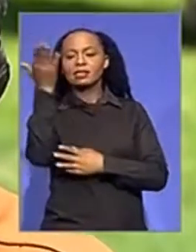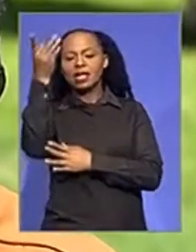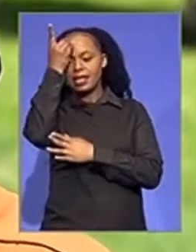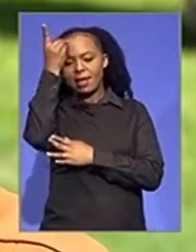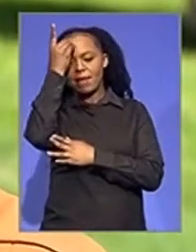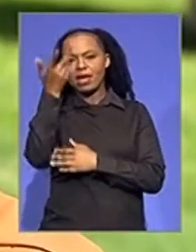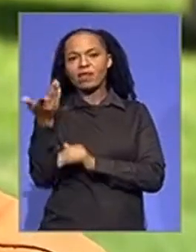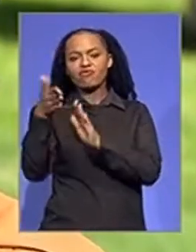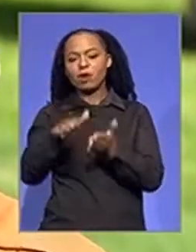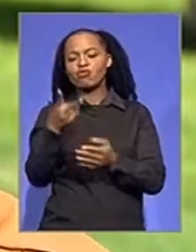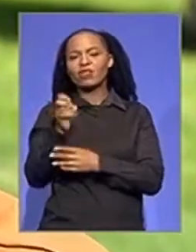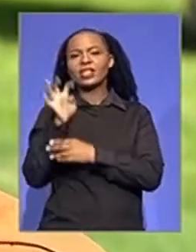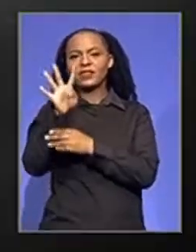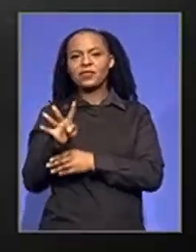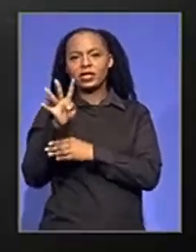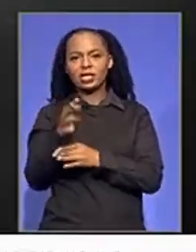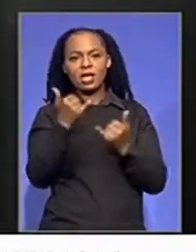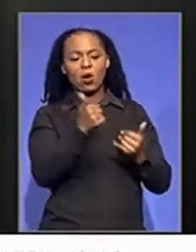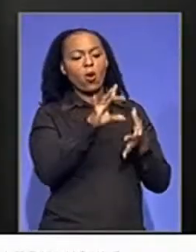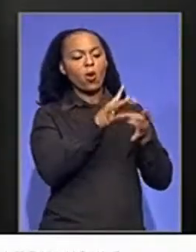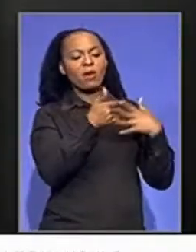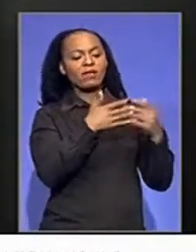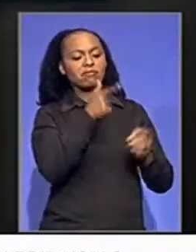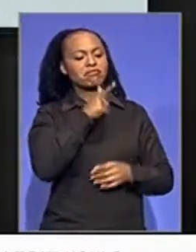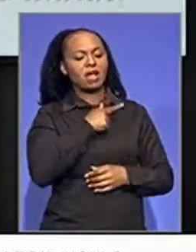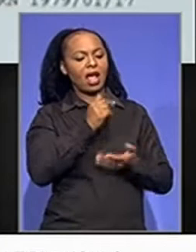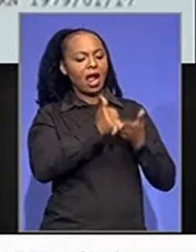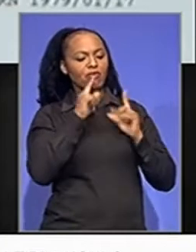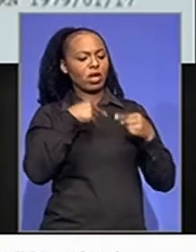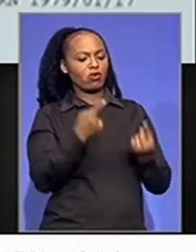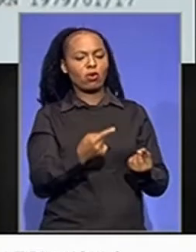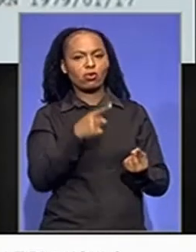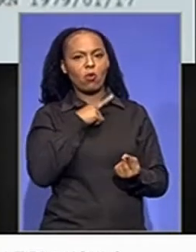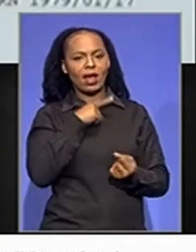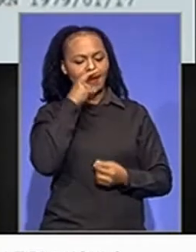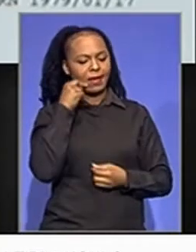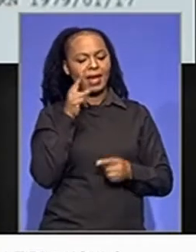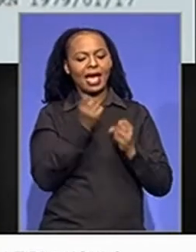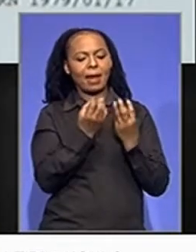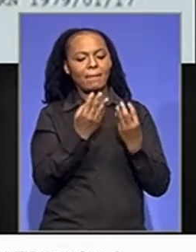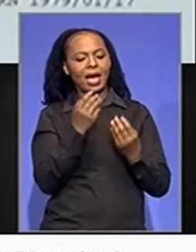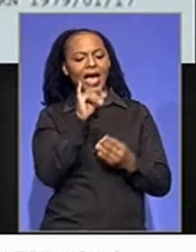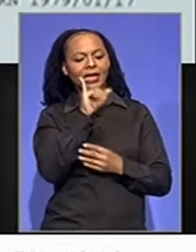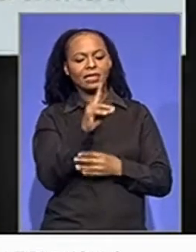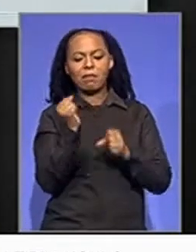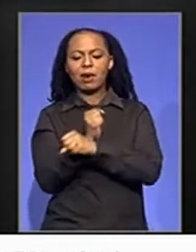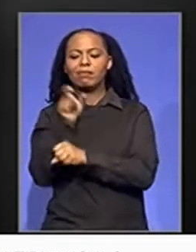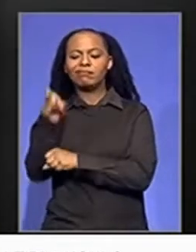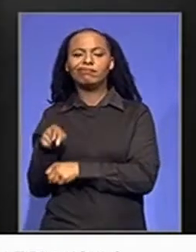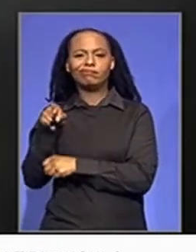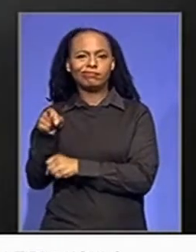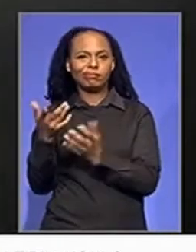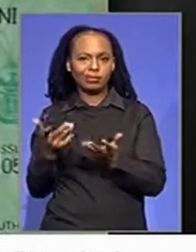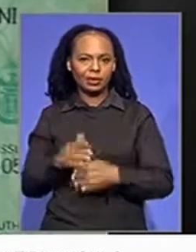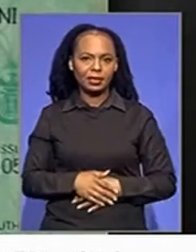2014 go dirile gore bophelo be bo boima. It's very difficult. Lengwalo la botlhatse bja lehu le bontšha maina le dinomoro